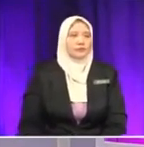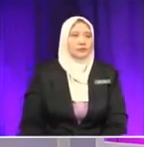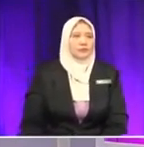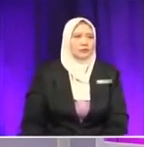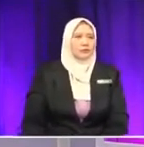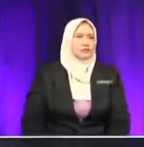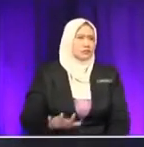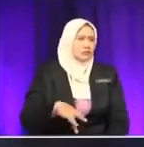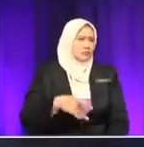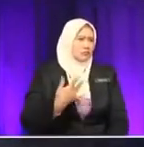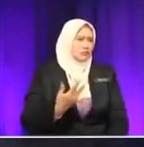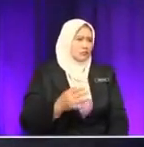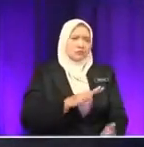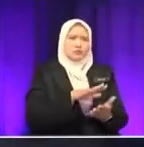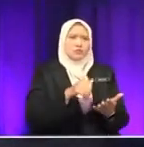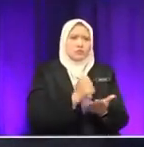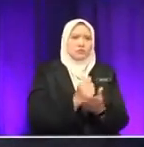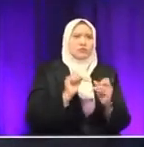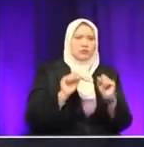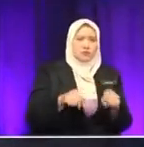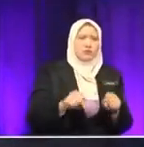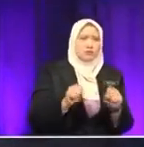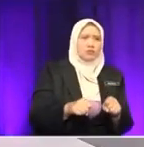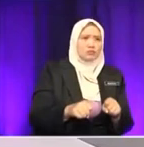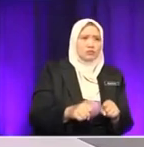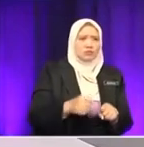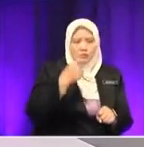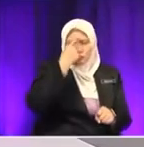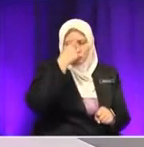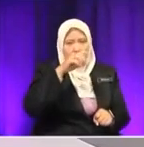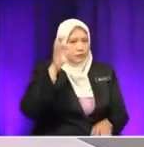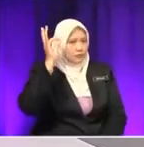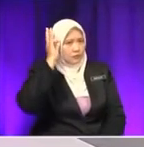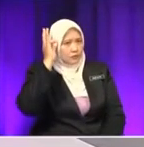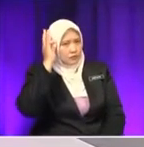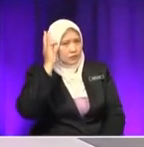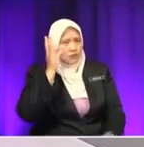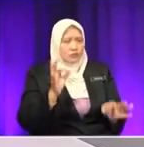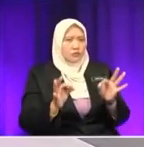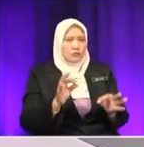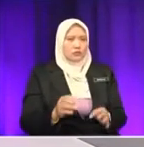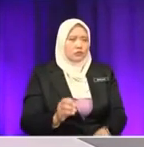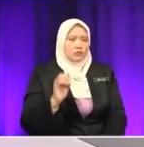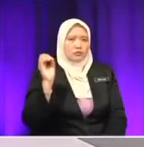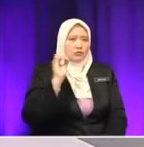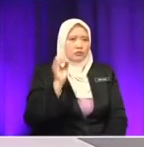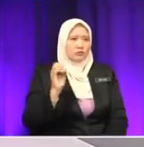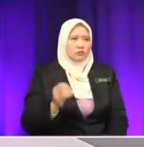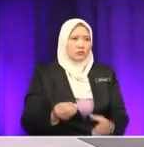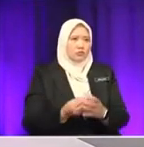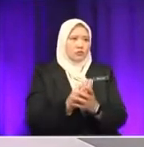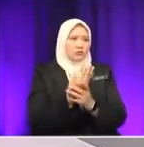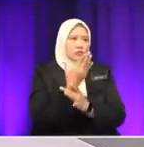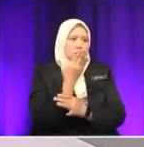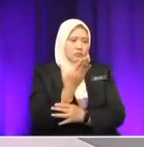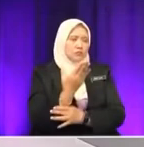you think that students will be able to think of this without having the growing process? They might be a